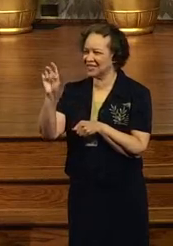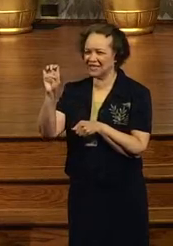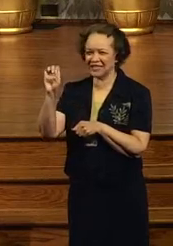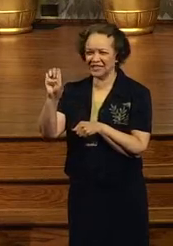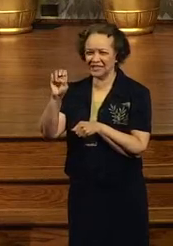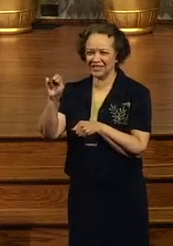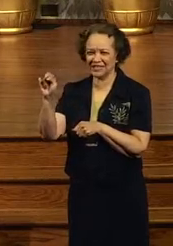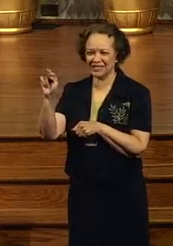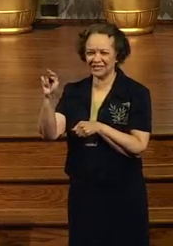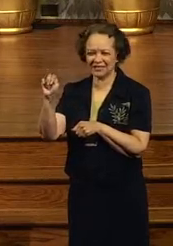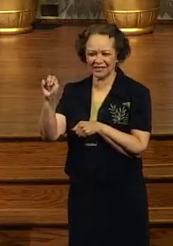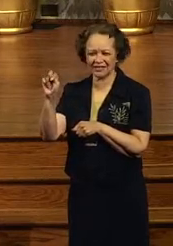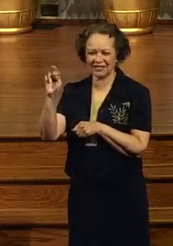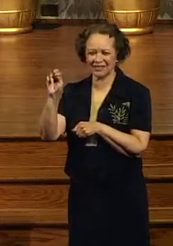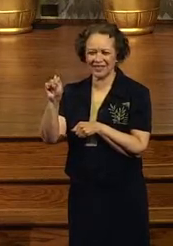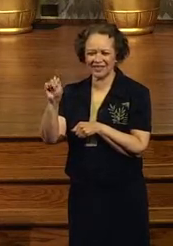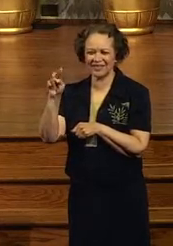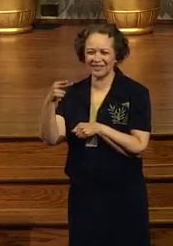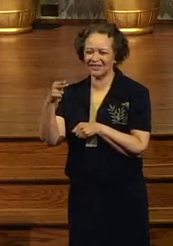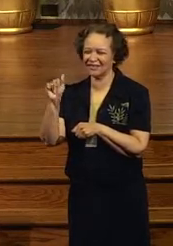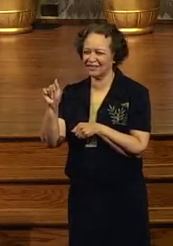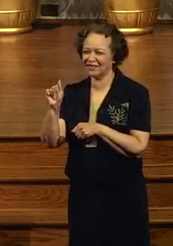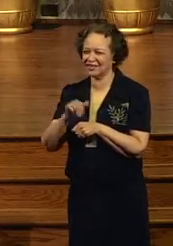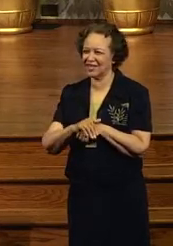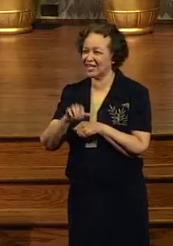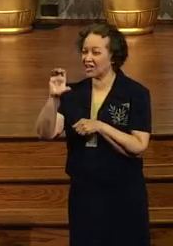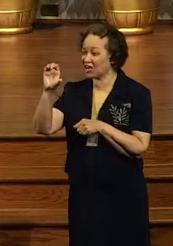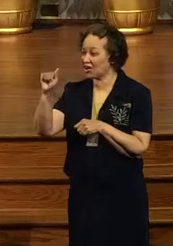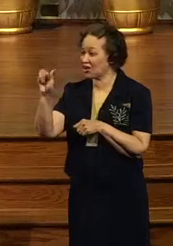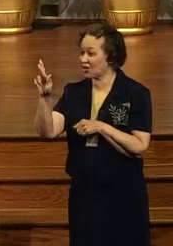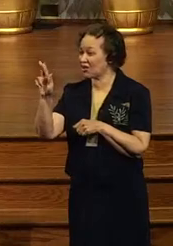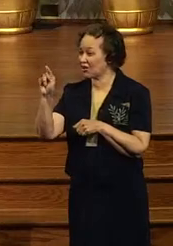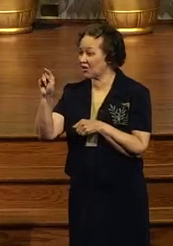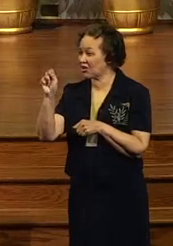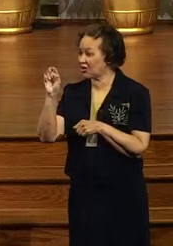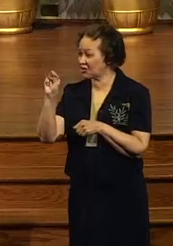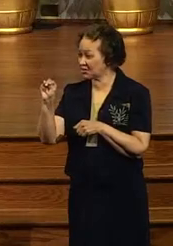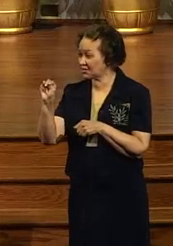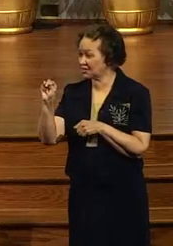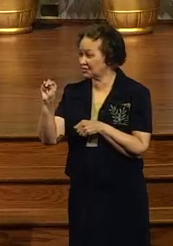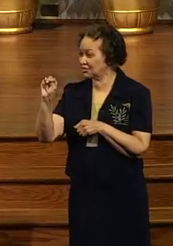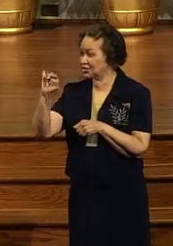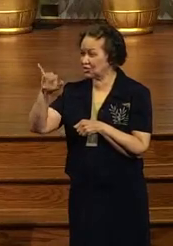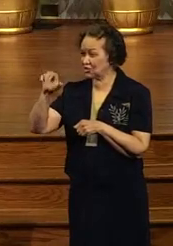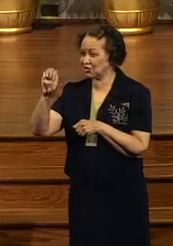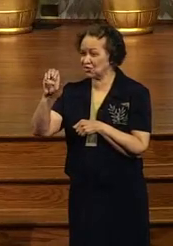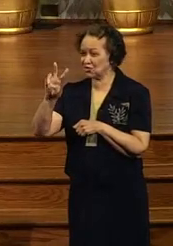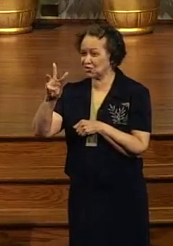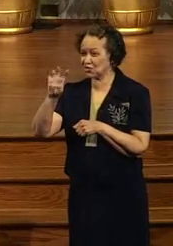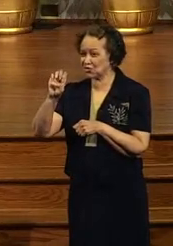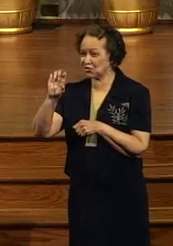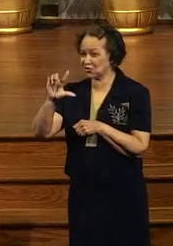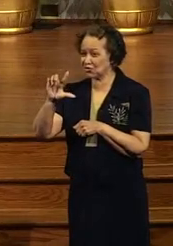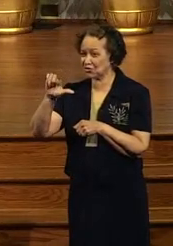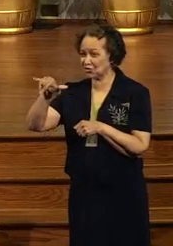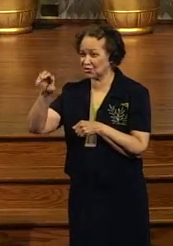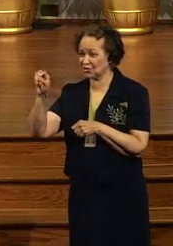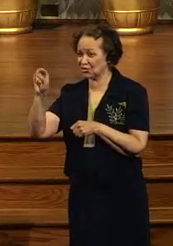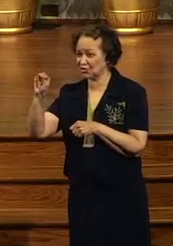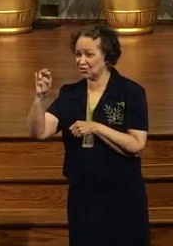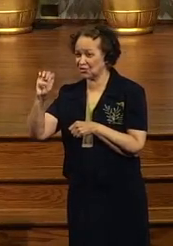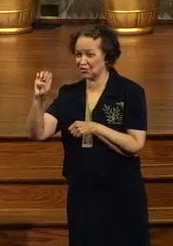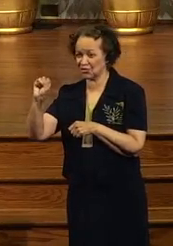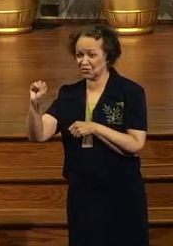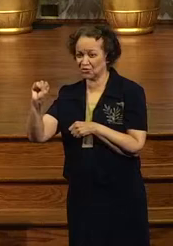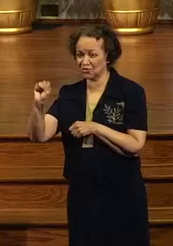13th also. Carlton Lennon on the 14th. Jewel Jones on the 14th. Miss